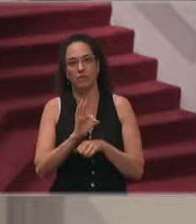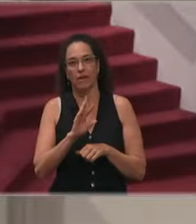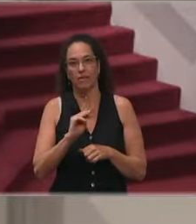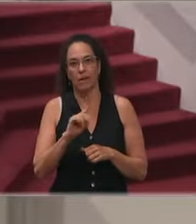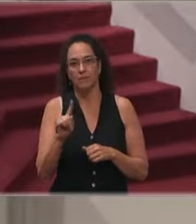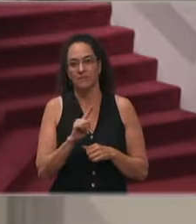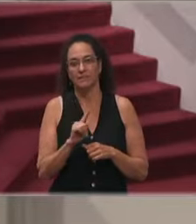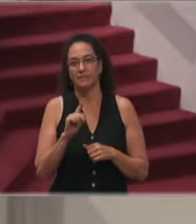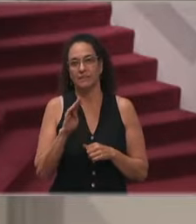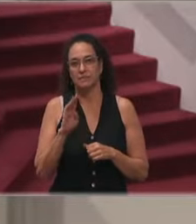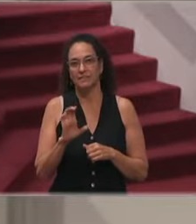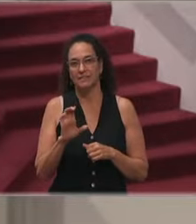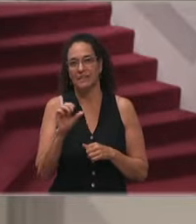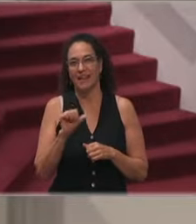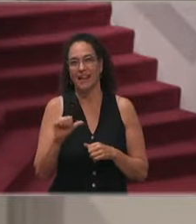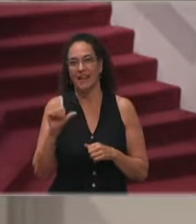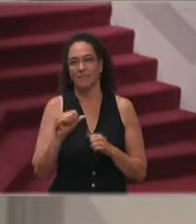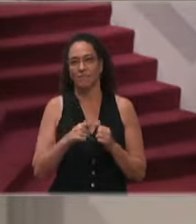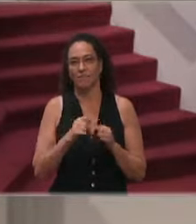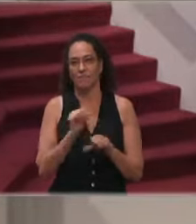fmzbc@firstmountzionbc.org or call the church at